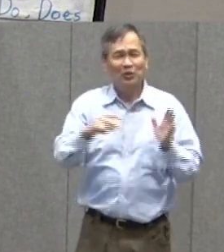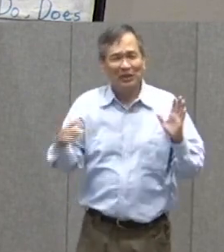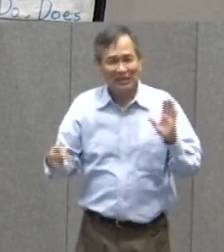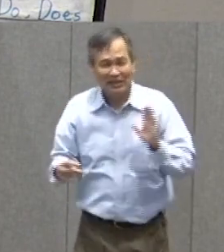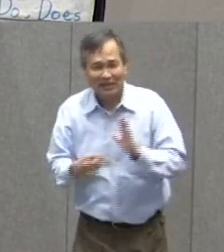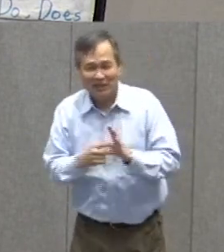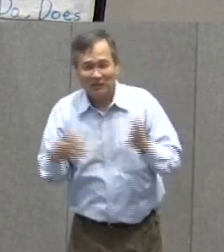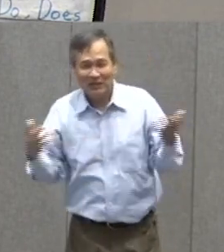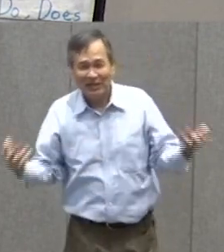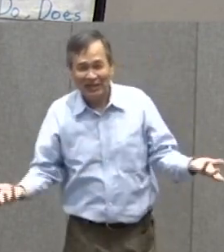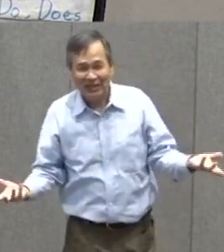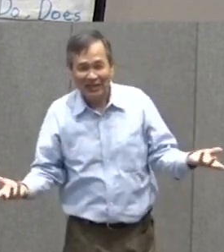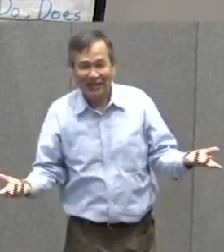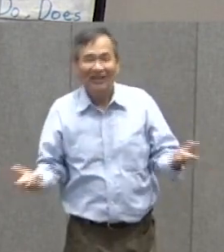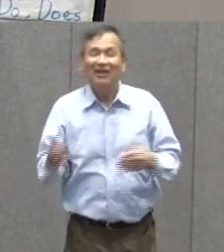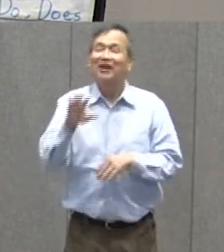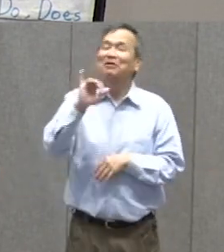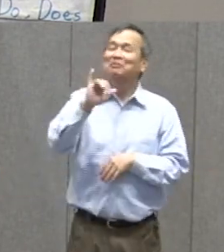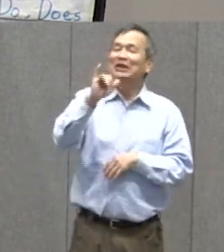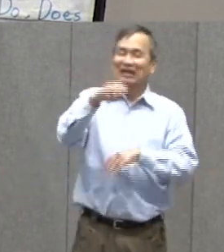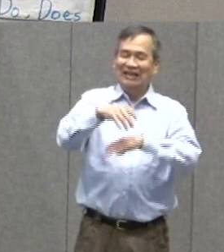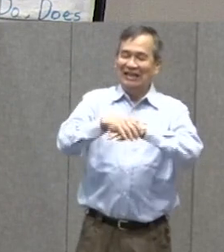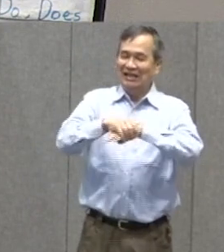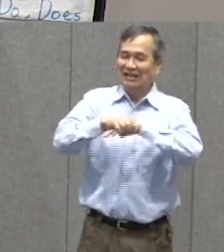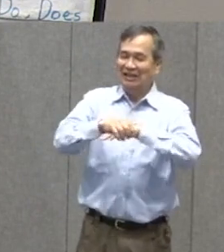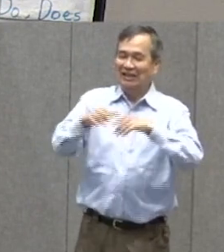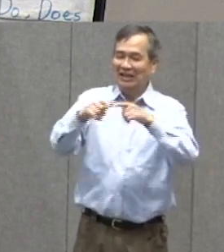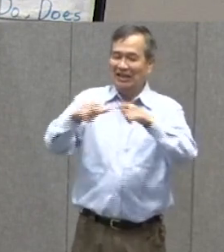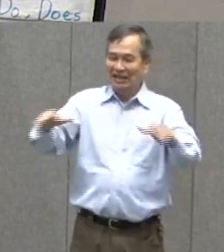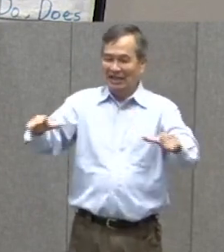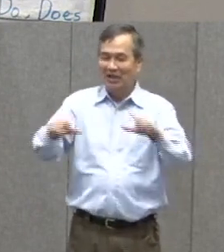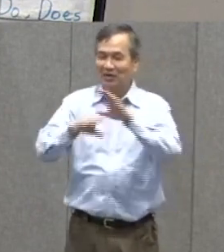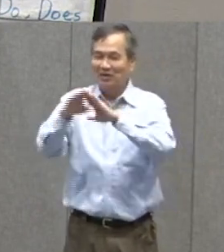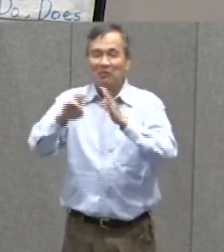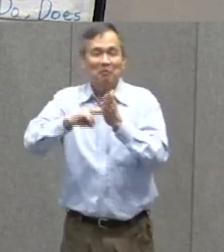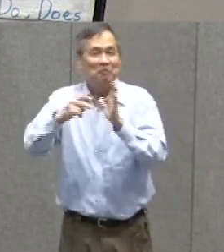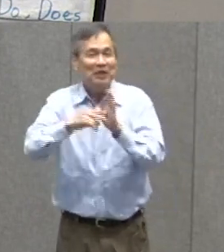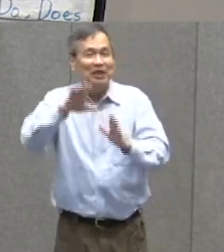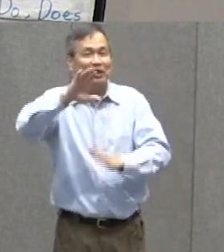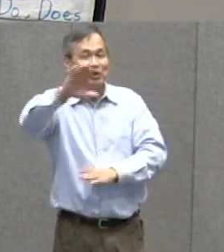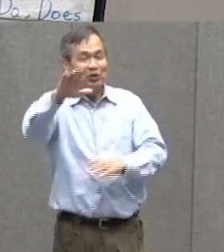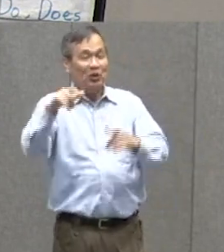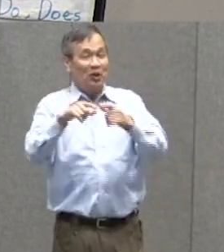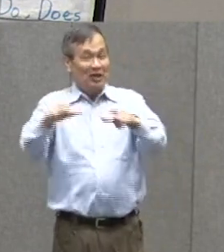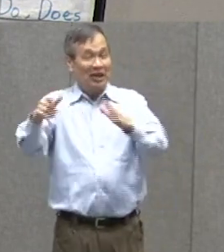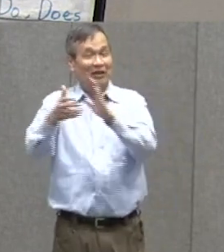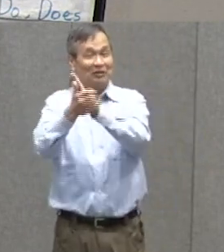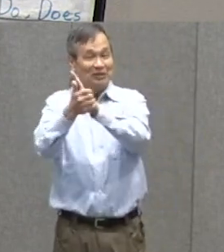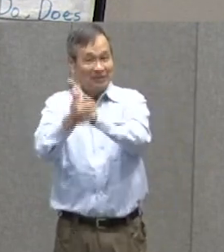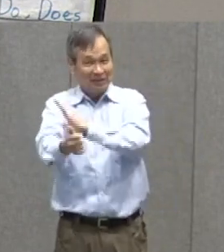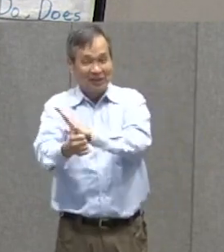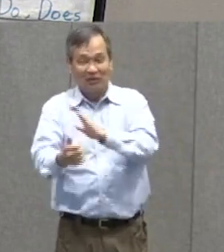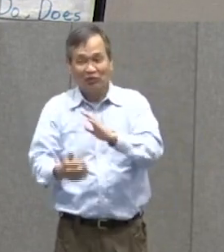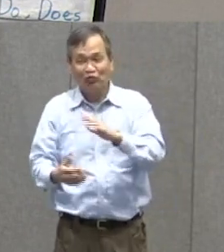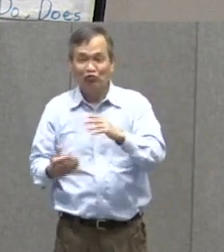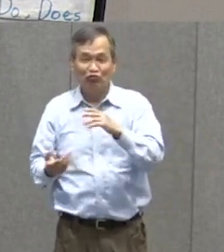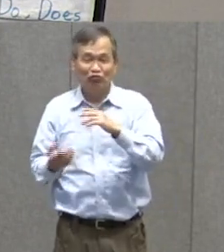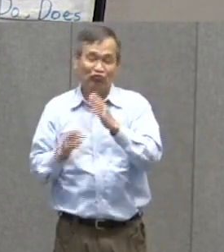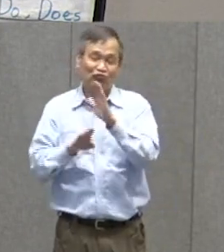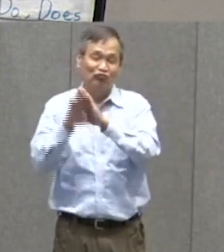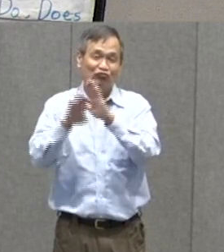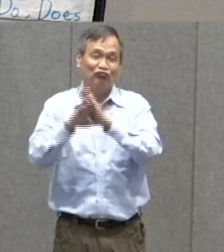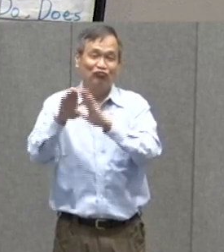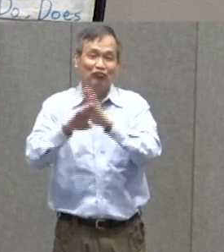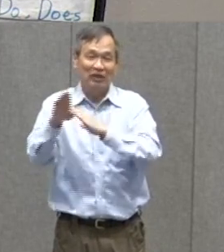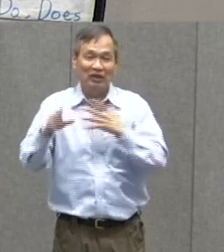English language development? That is further developing your language skills with